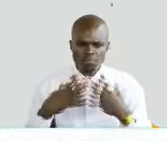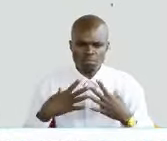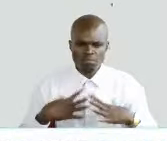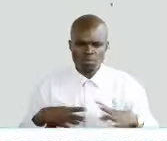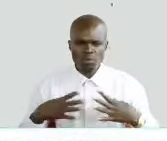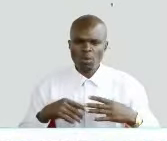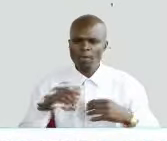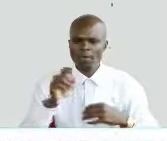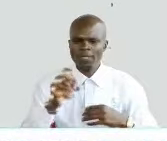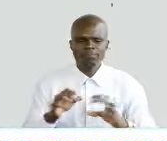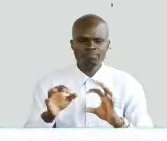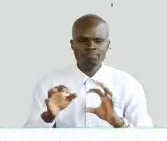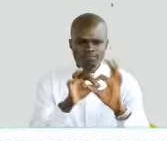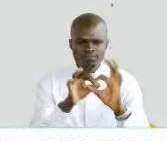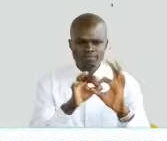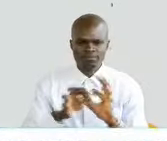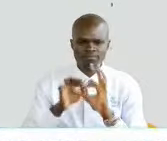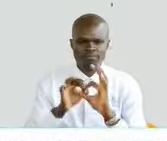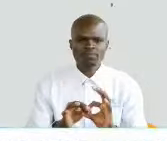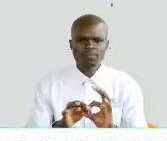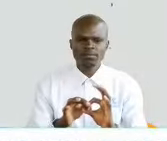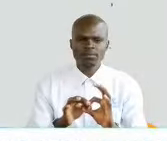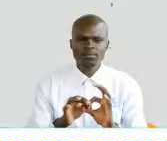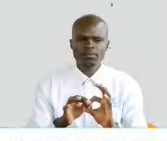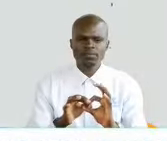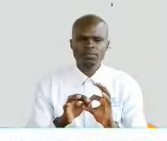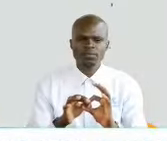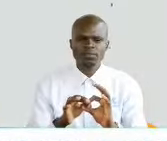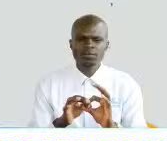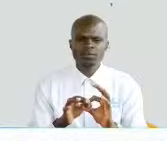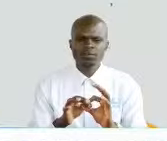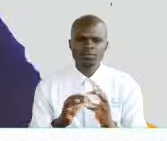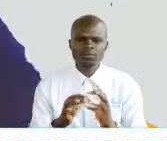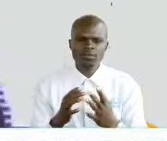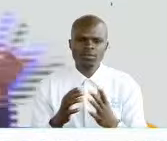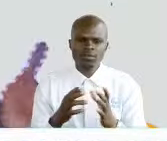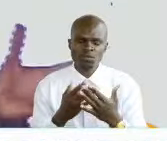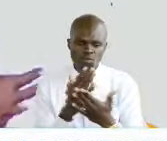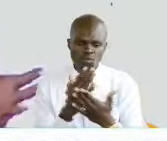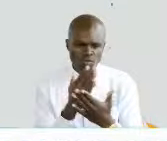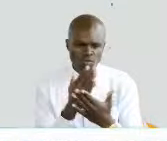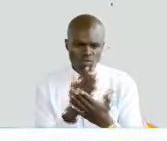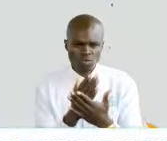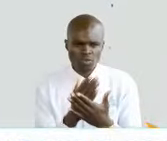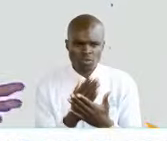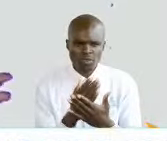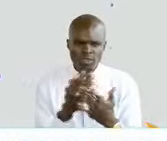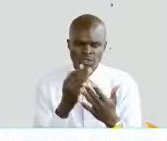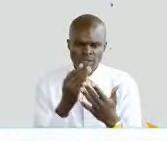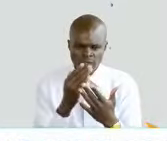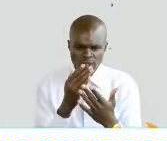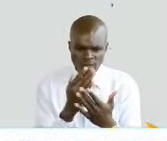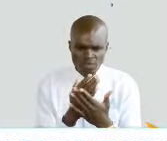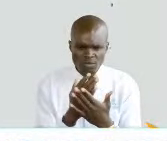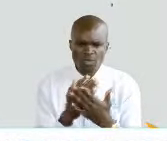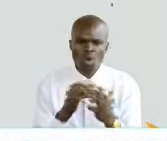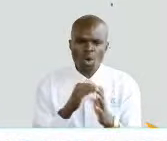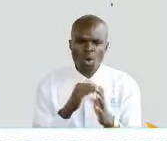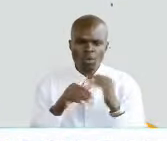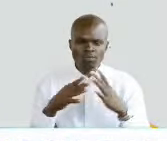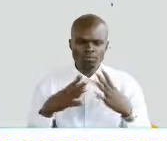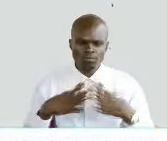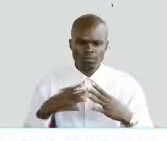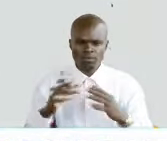brings us together than that which divides us. Ultimately, and invariably, every Kenyan wants the same